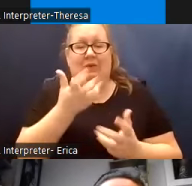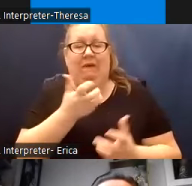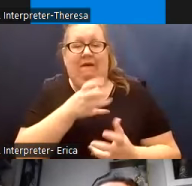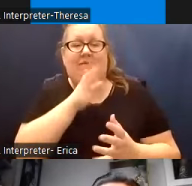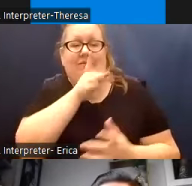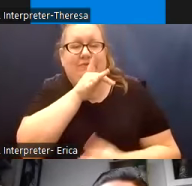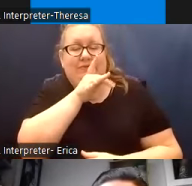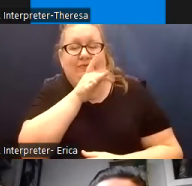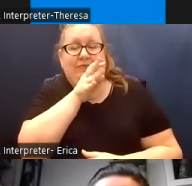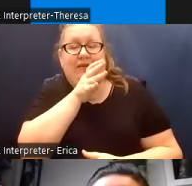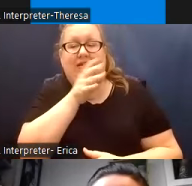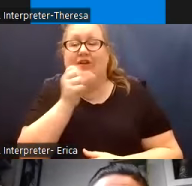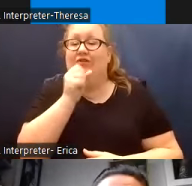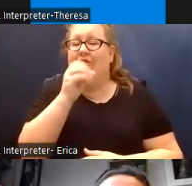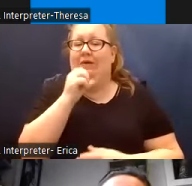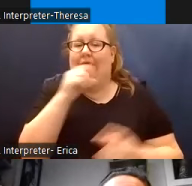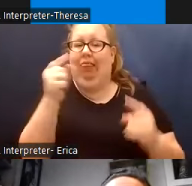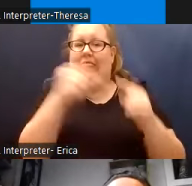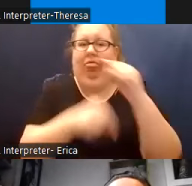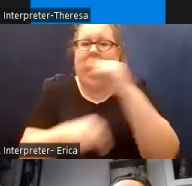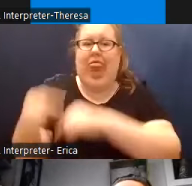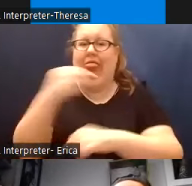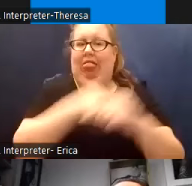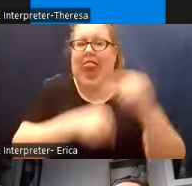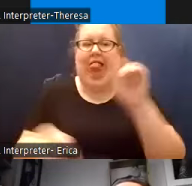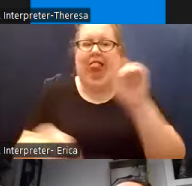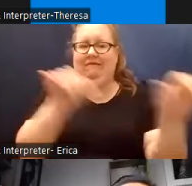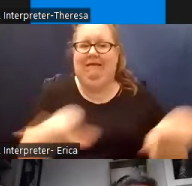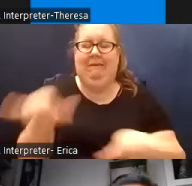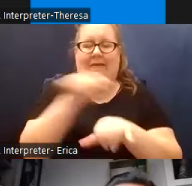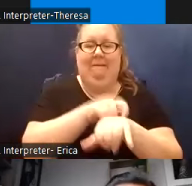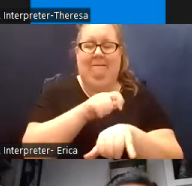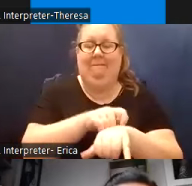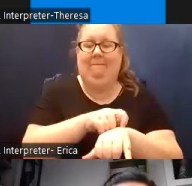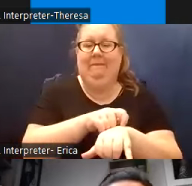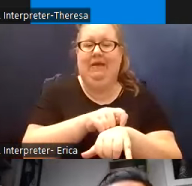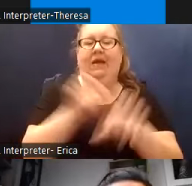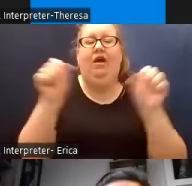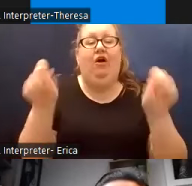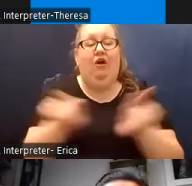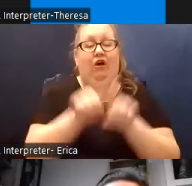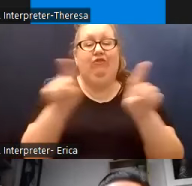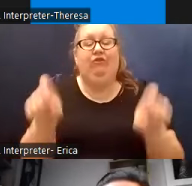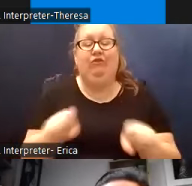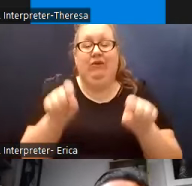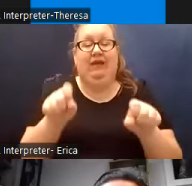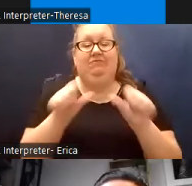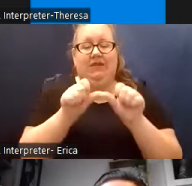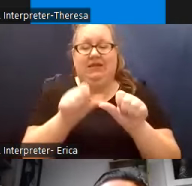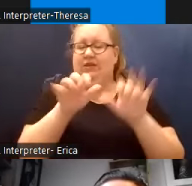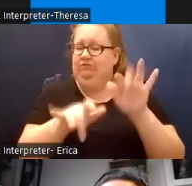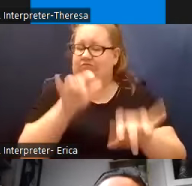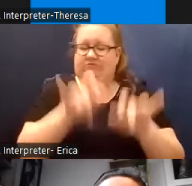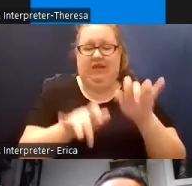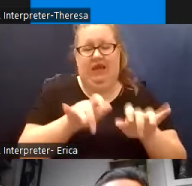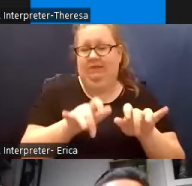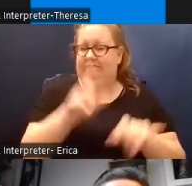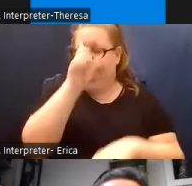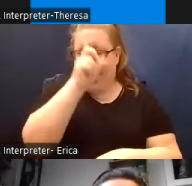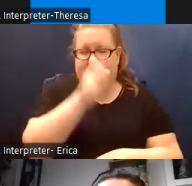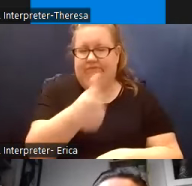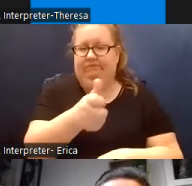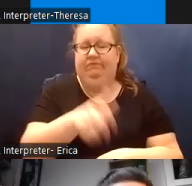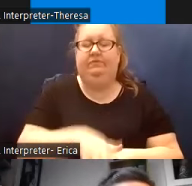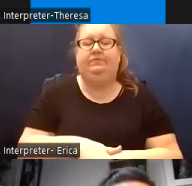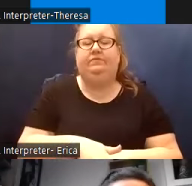just to keep us from talking over one another. And you can also continue to use the chat function. And it's best